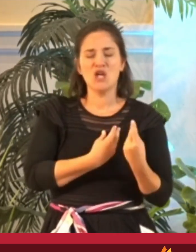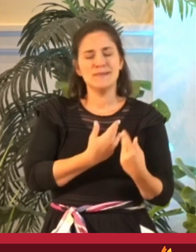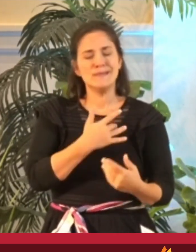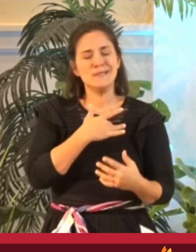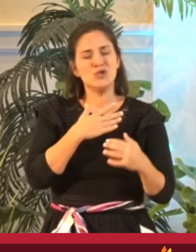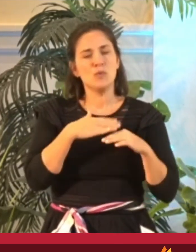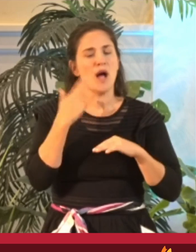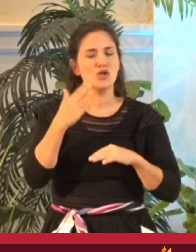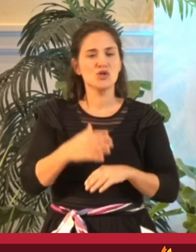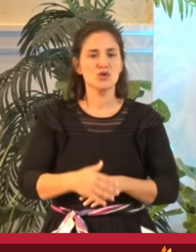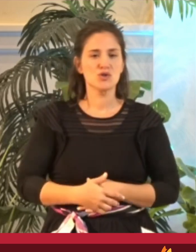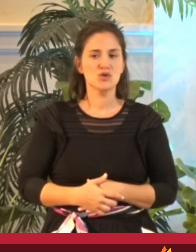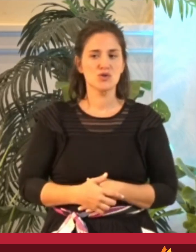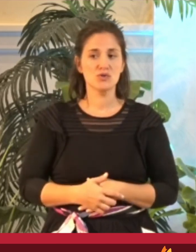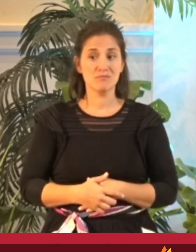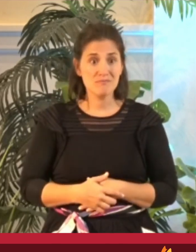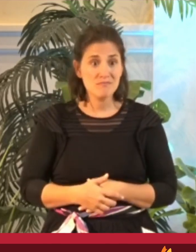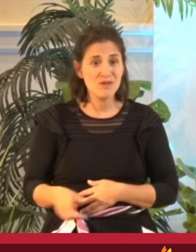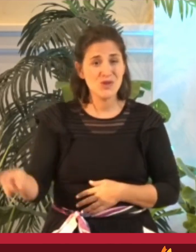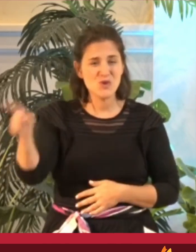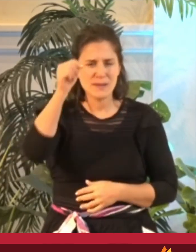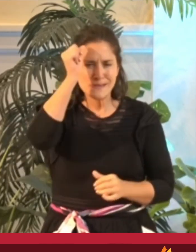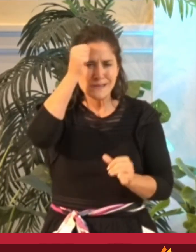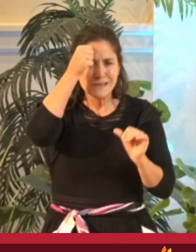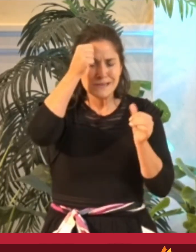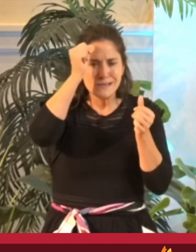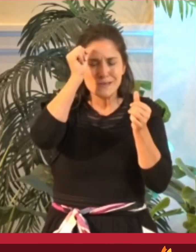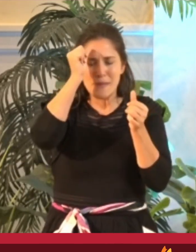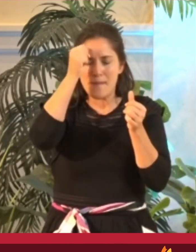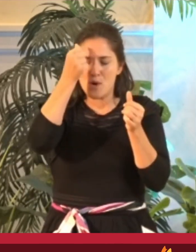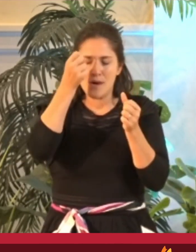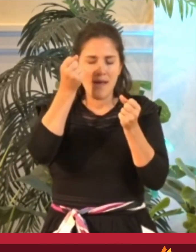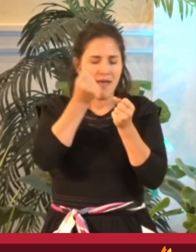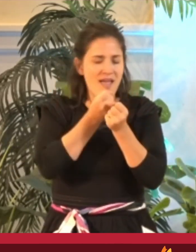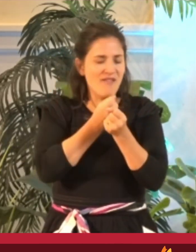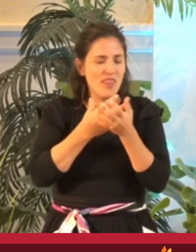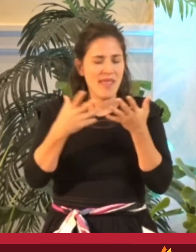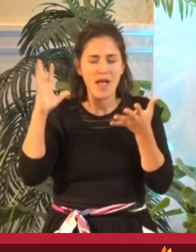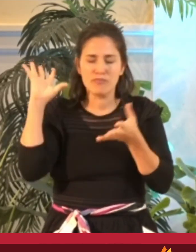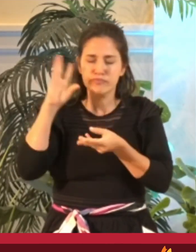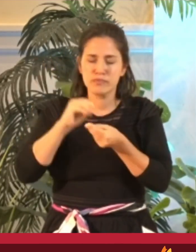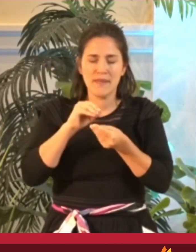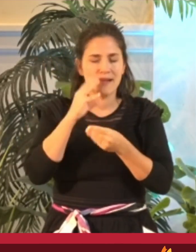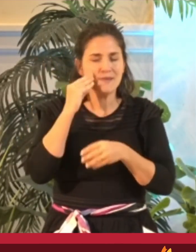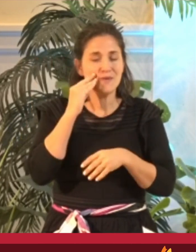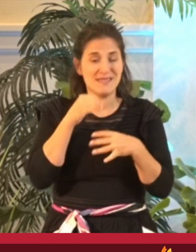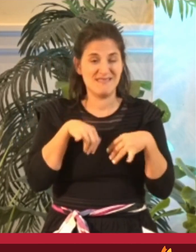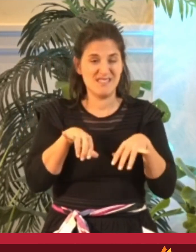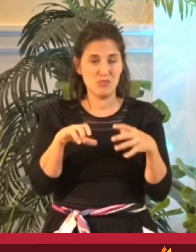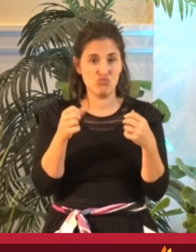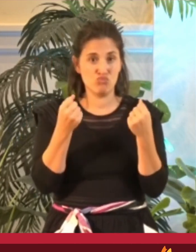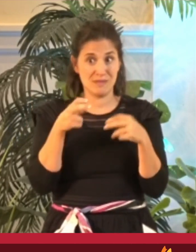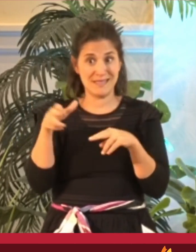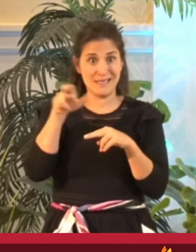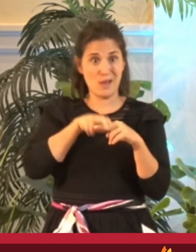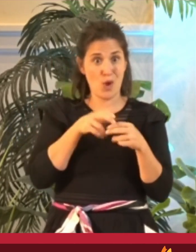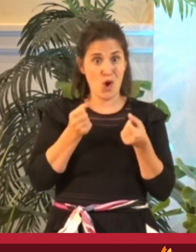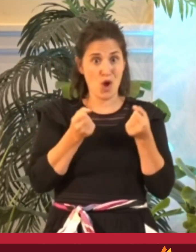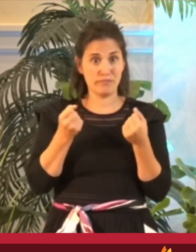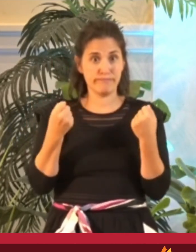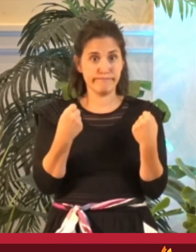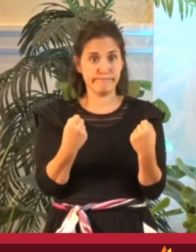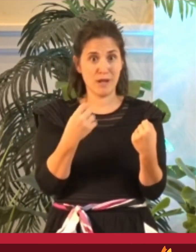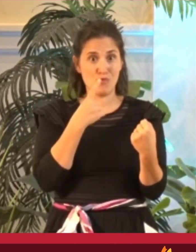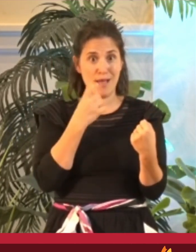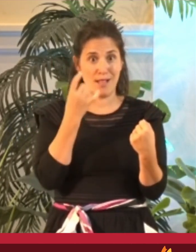You remember all of this, but you still won't look at that panhandler because you know not to trust